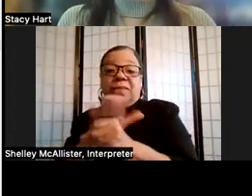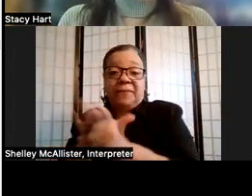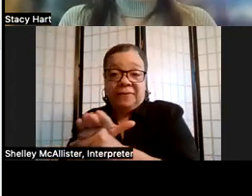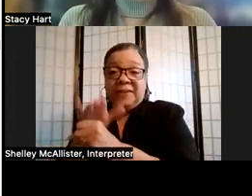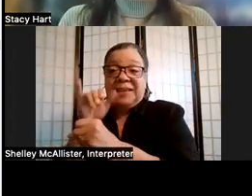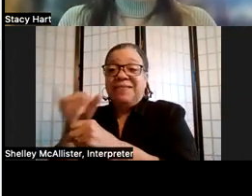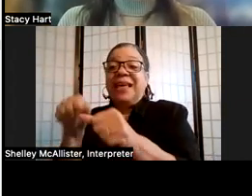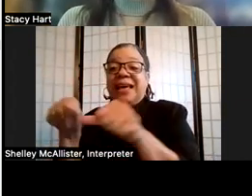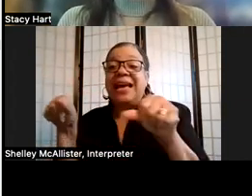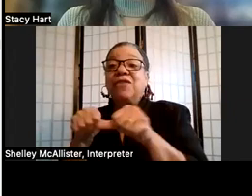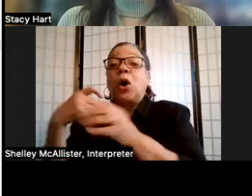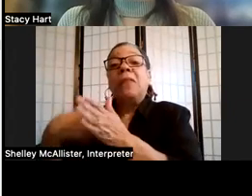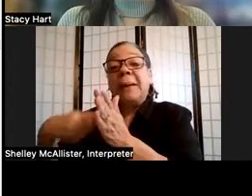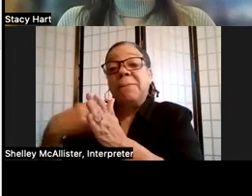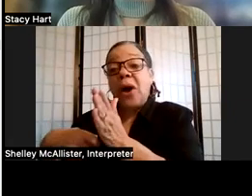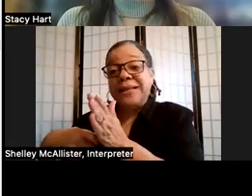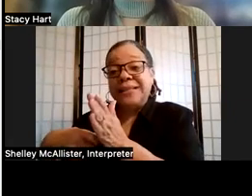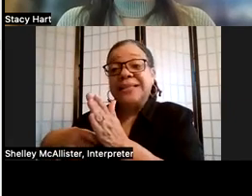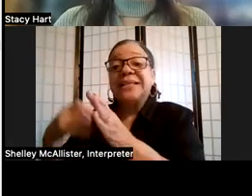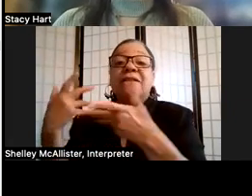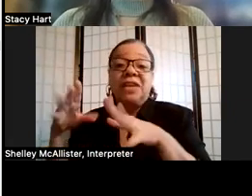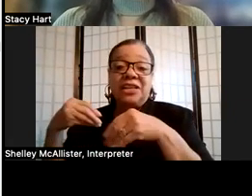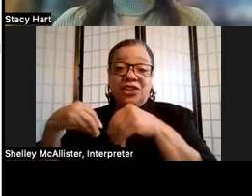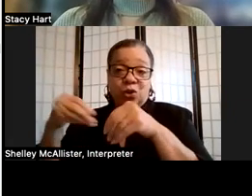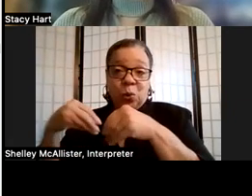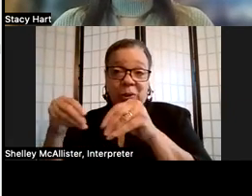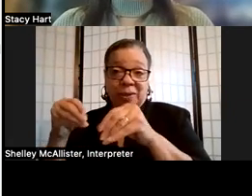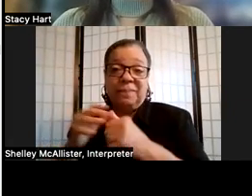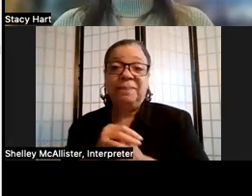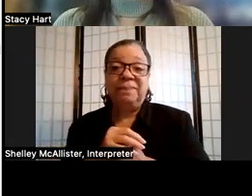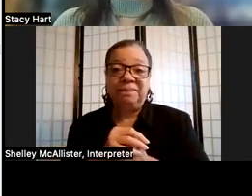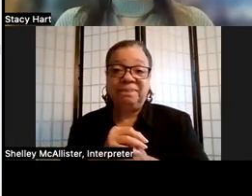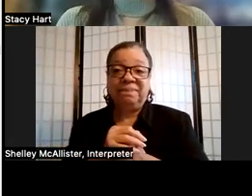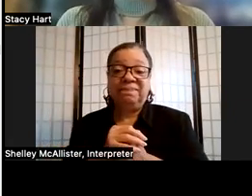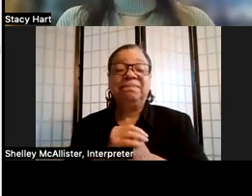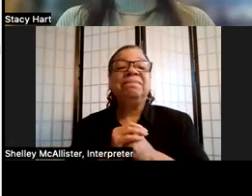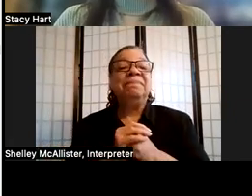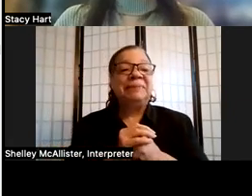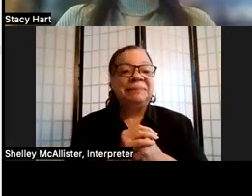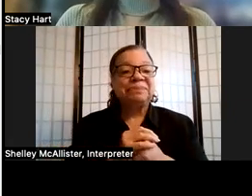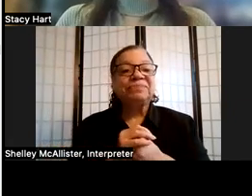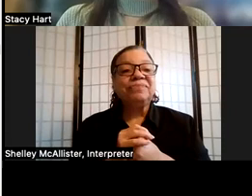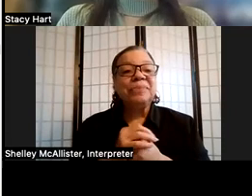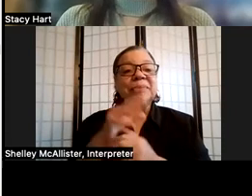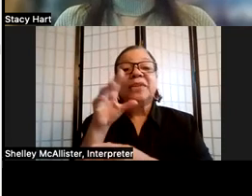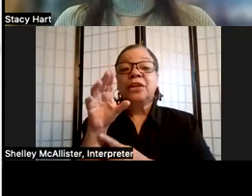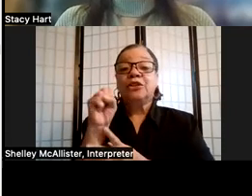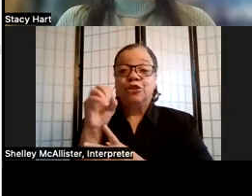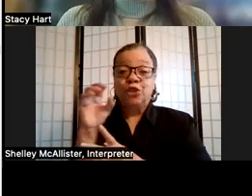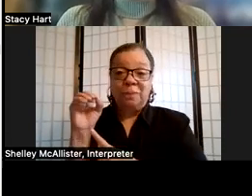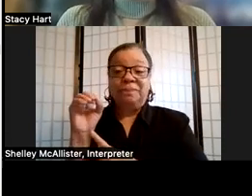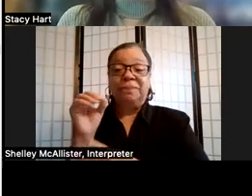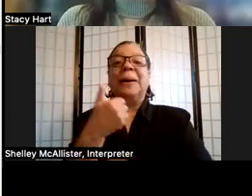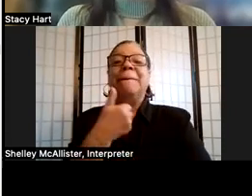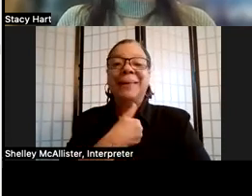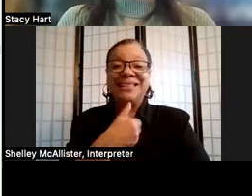that price range are sold. Next slide. So I've been doing a lot